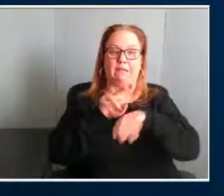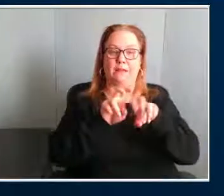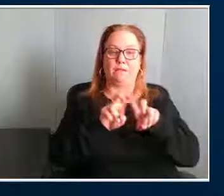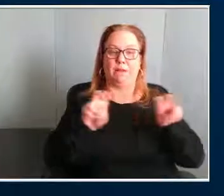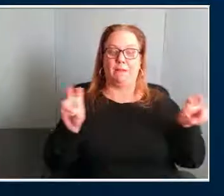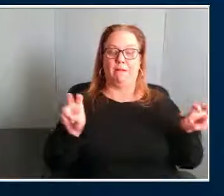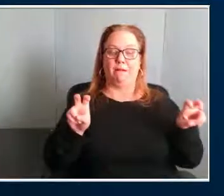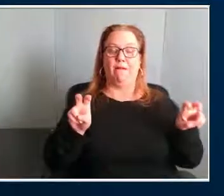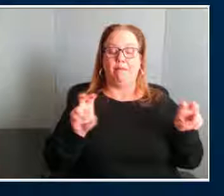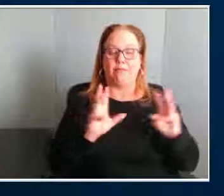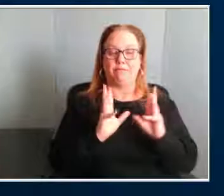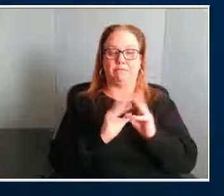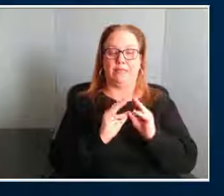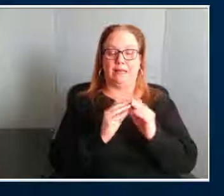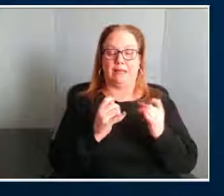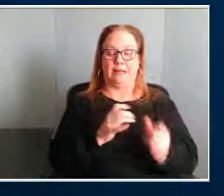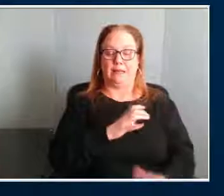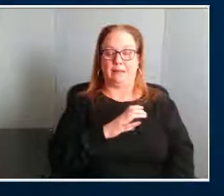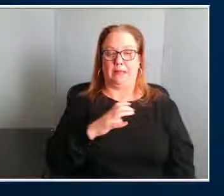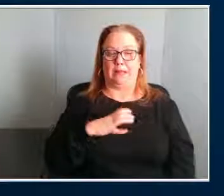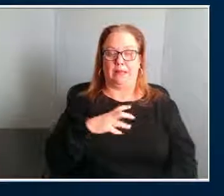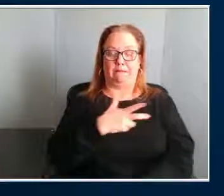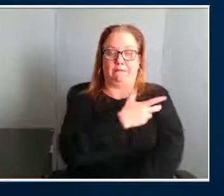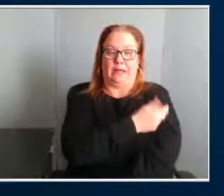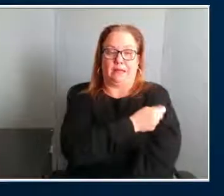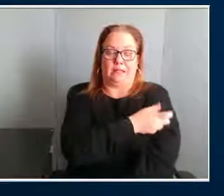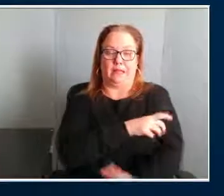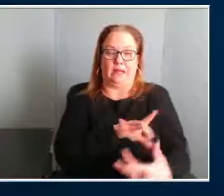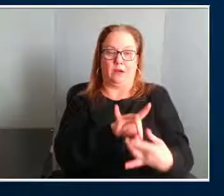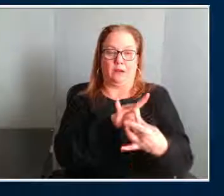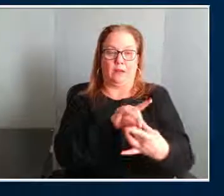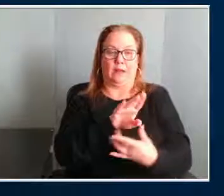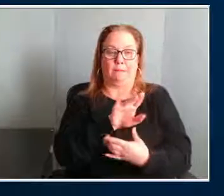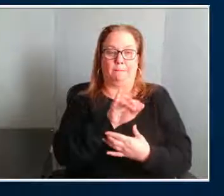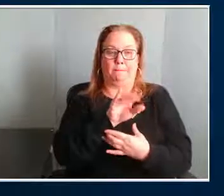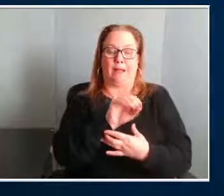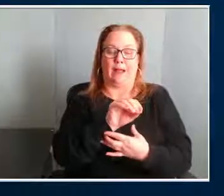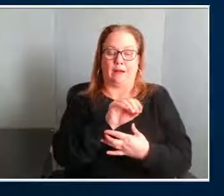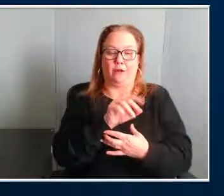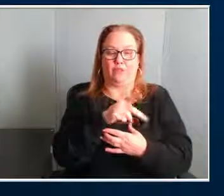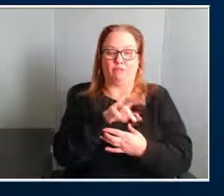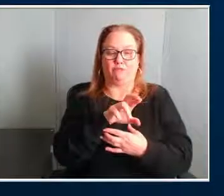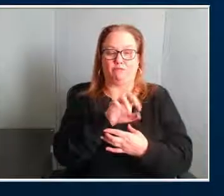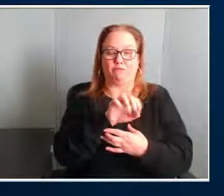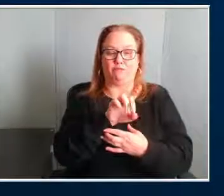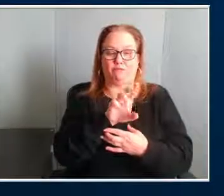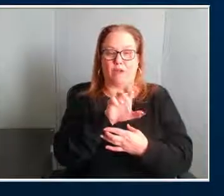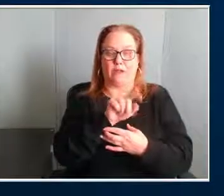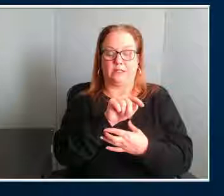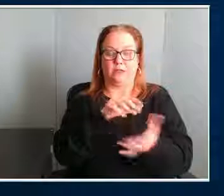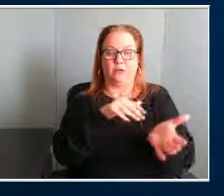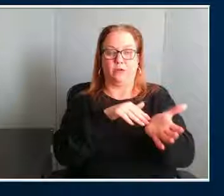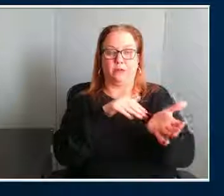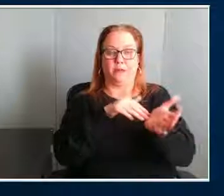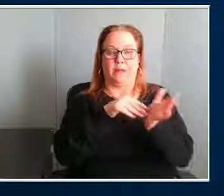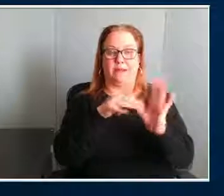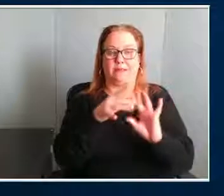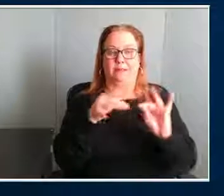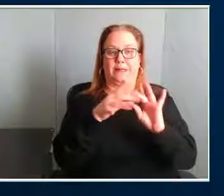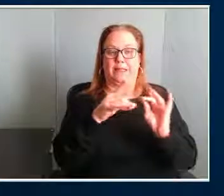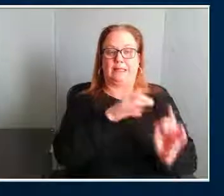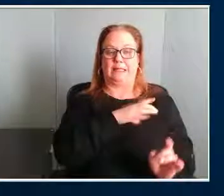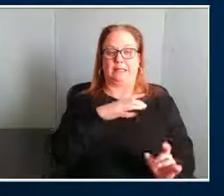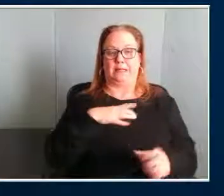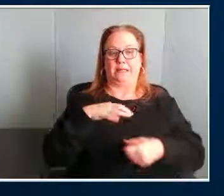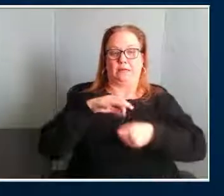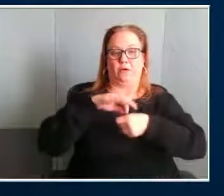today. This committee, Vaccines and Related Biological Products Advisory Committee, once again, we try and do a little medical speak. This committee is voting on whether